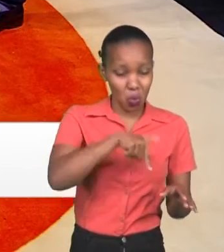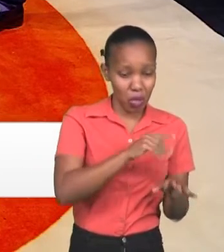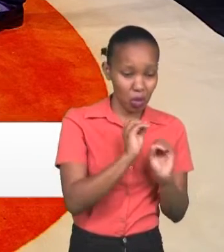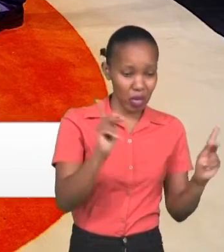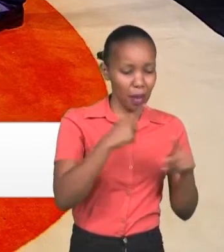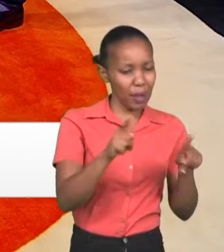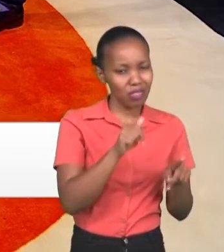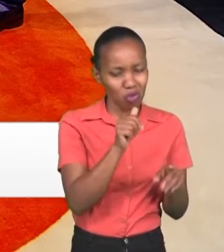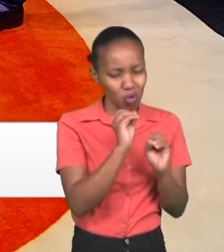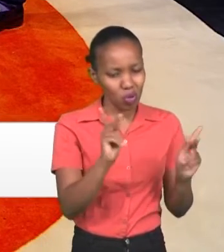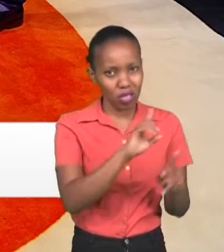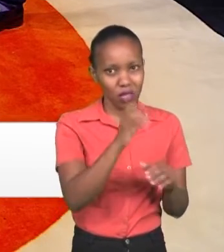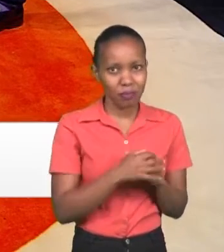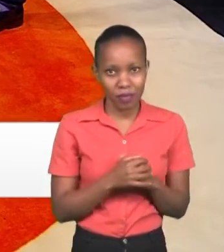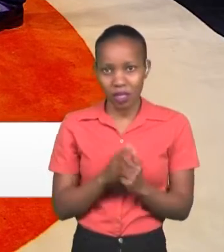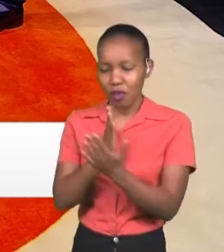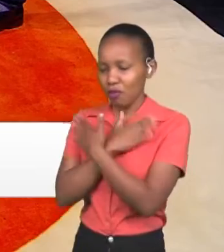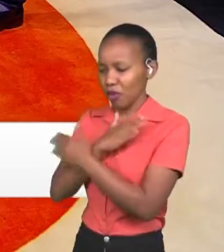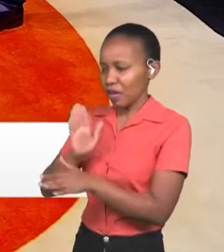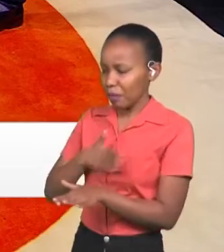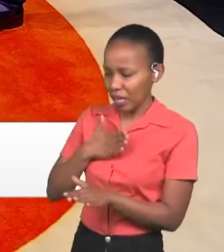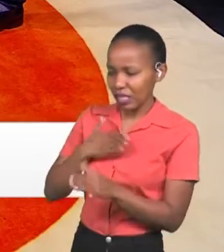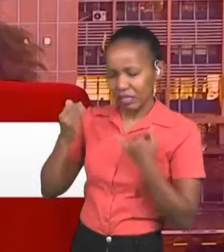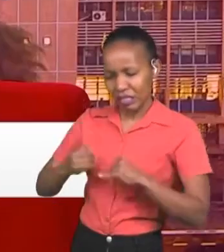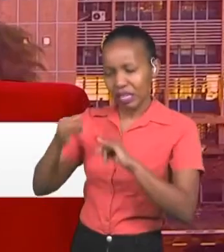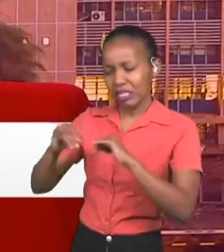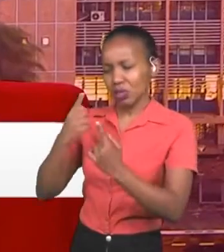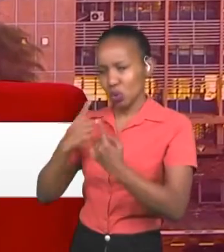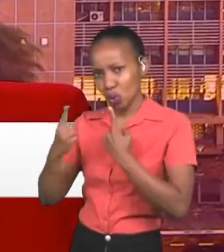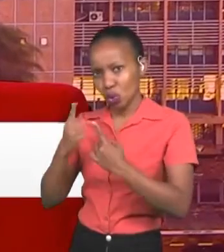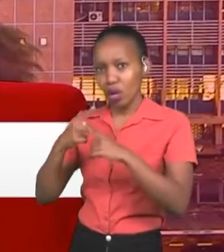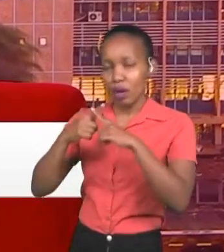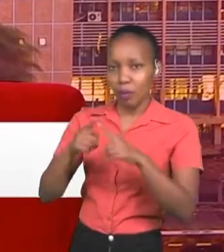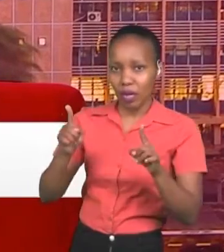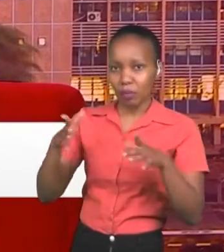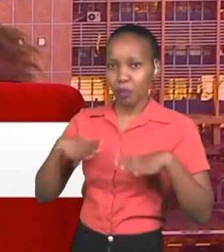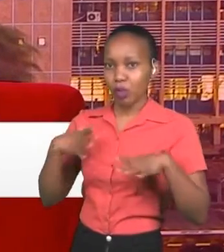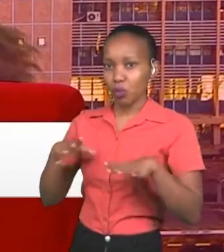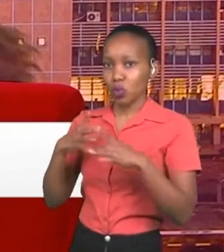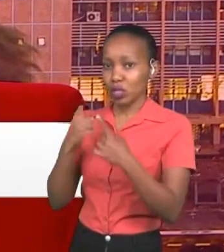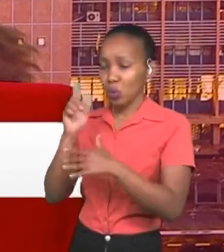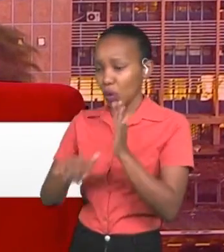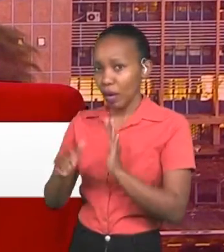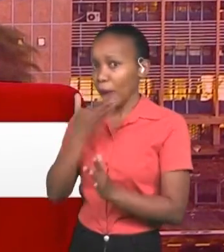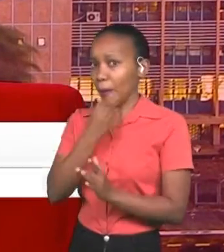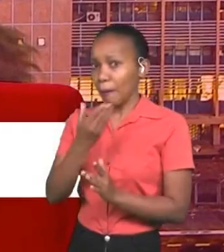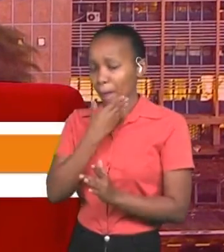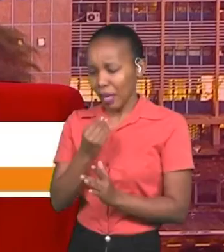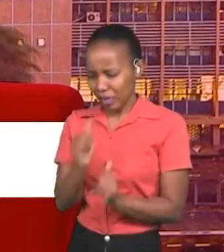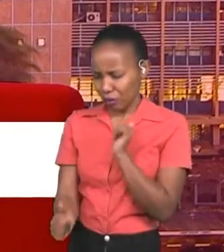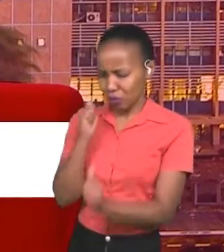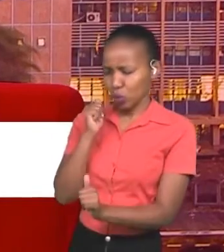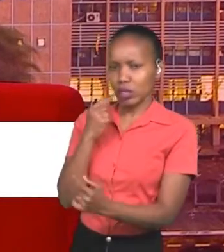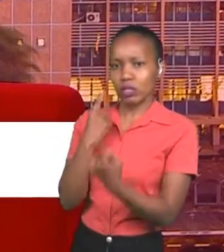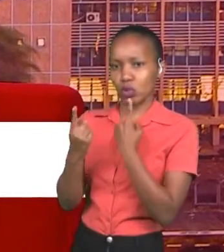Yeah, yangu by the way, I'm quite depressed for some time. Tumejaribu kuongea, lakini you know there are some people like I said, men shut out, shut people out. It's not